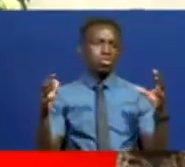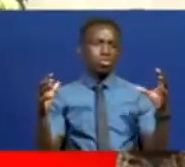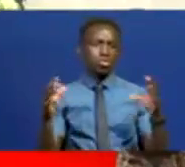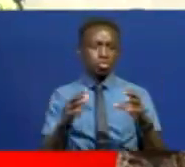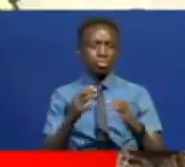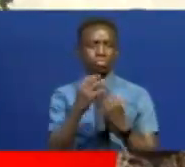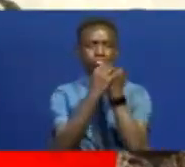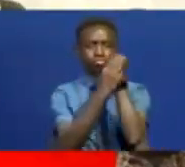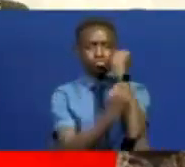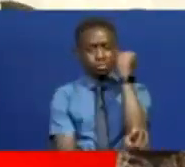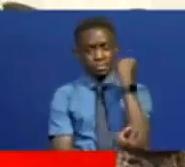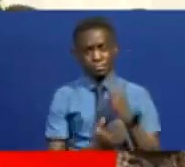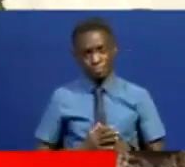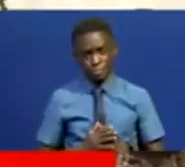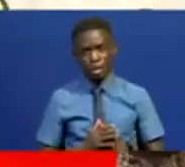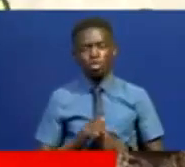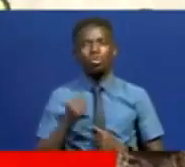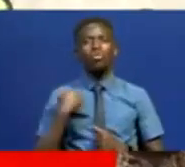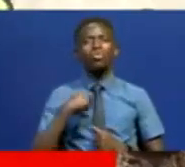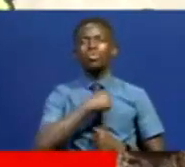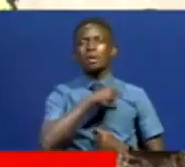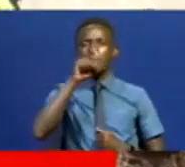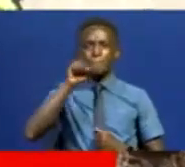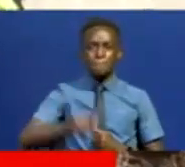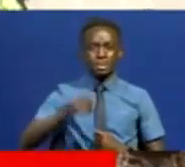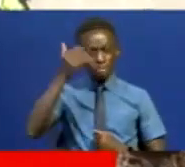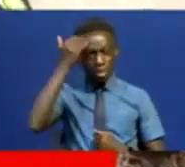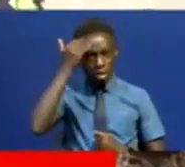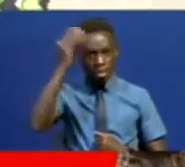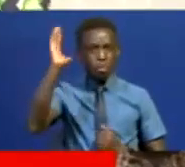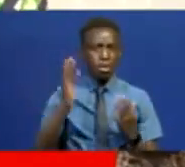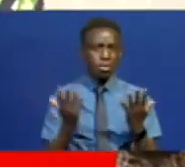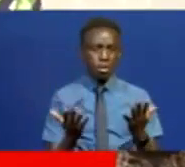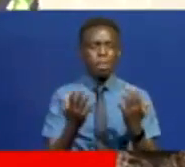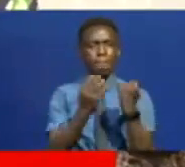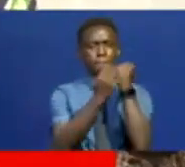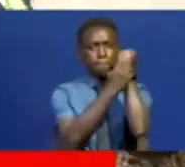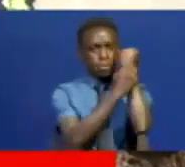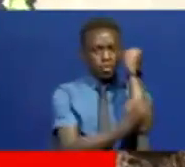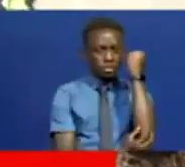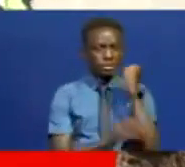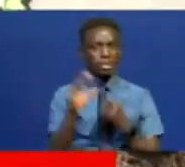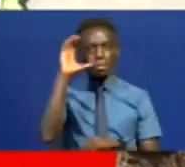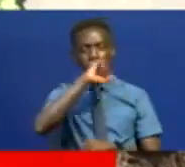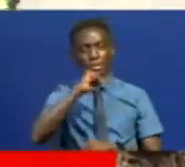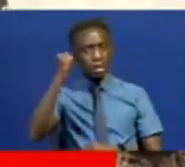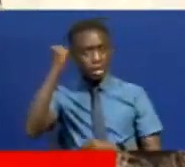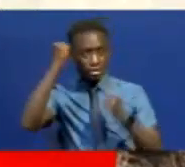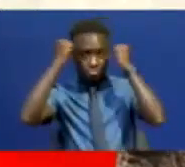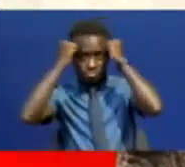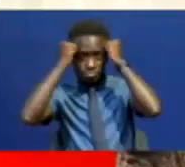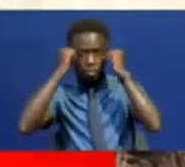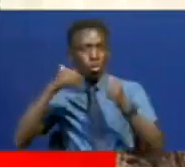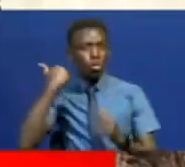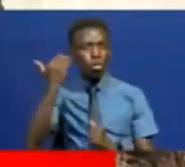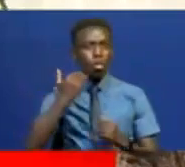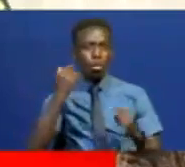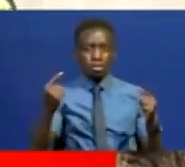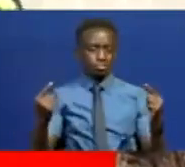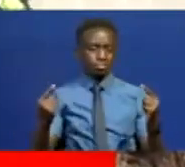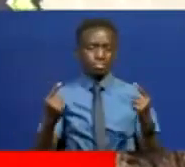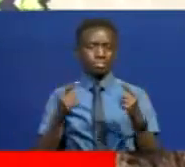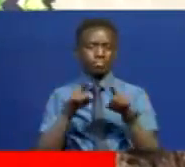We must acknowledge that poverty and lack of education are often intertwined with